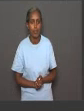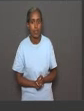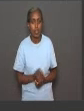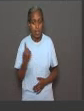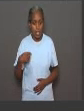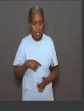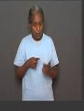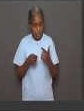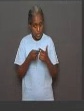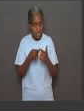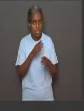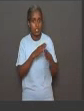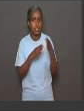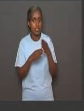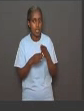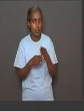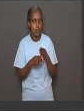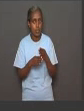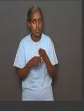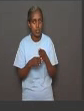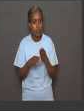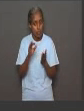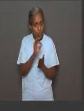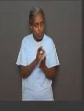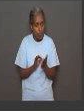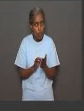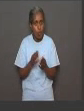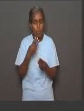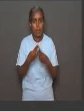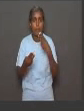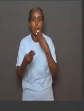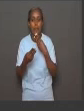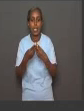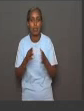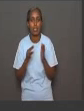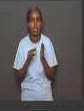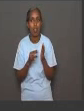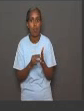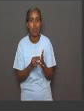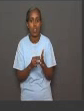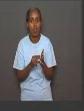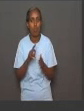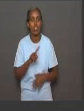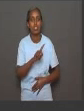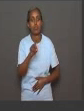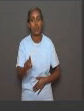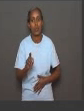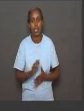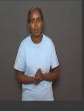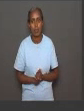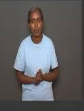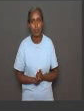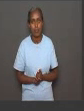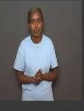Our second step is to form a mathematical model of the problem